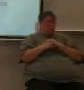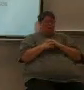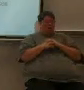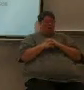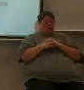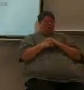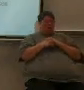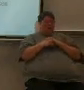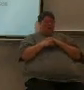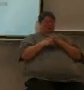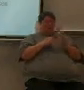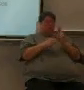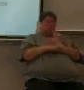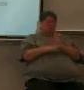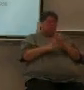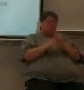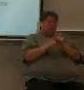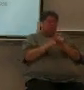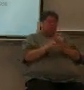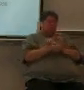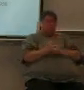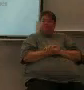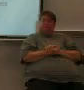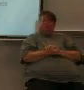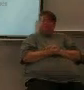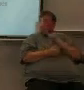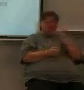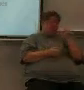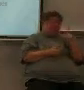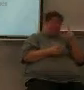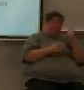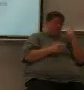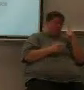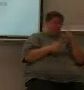used as well, so they're not the only ones that are used.